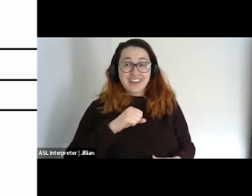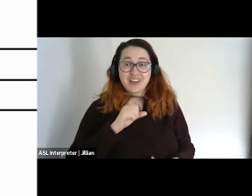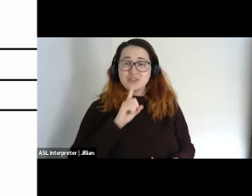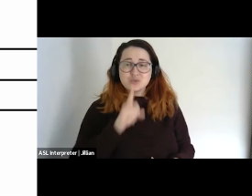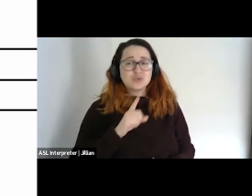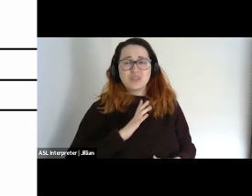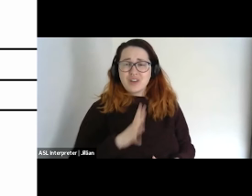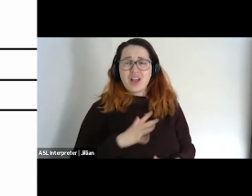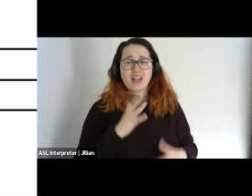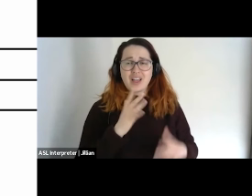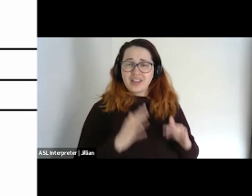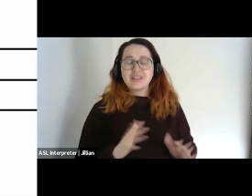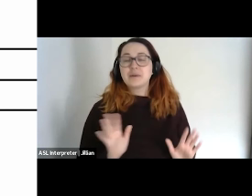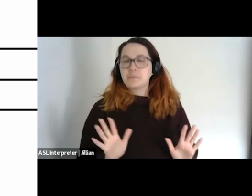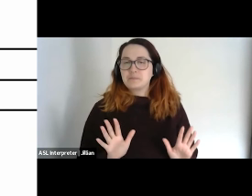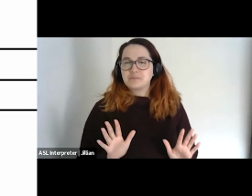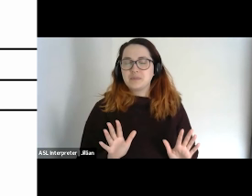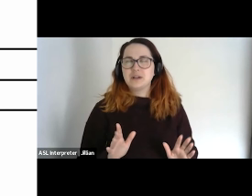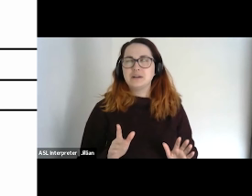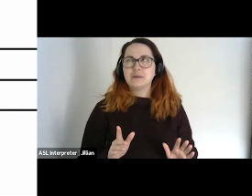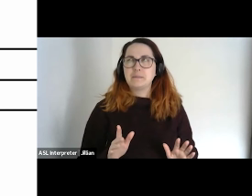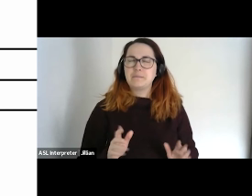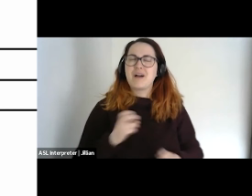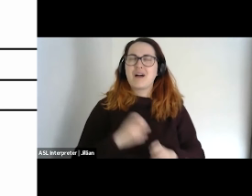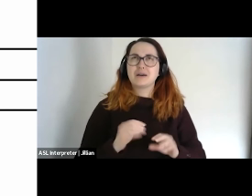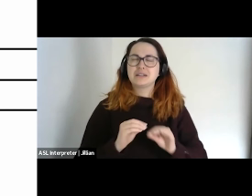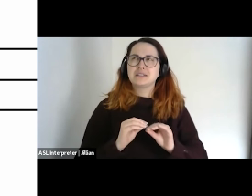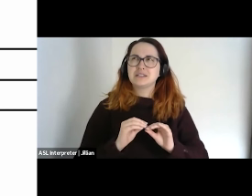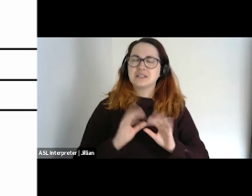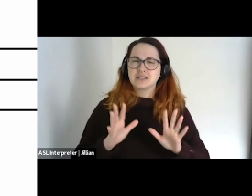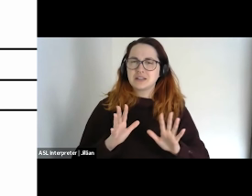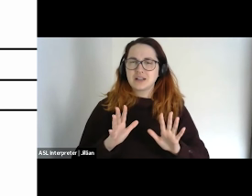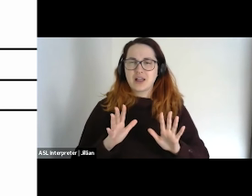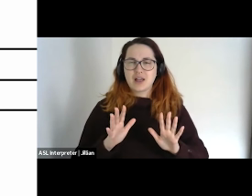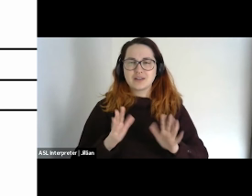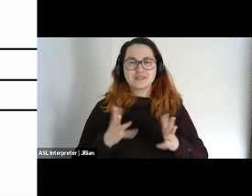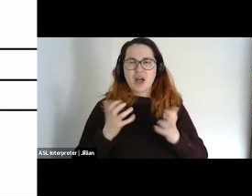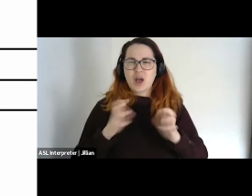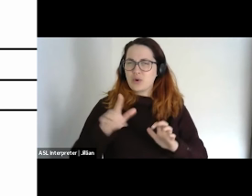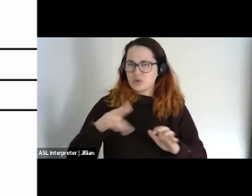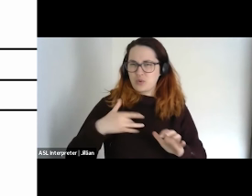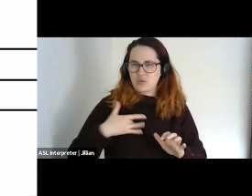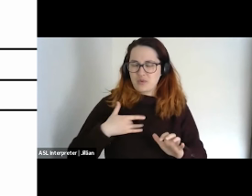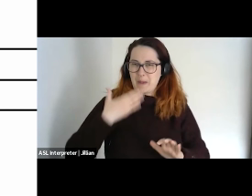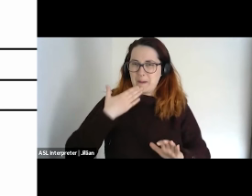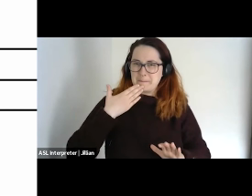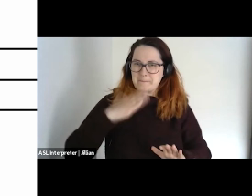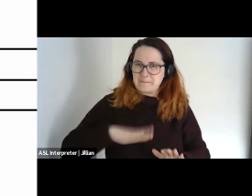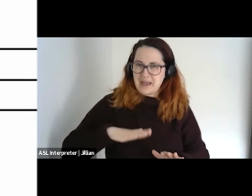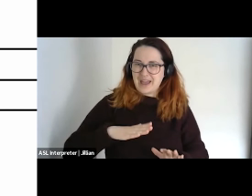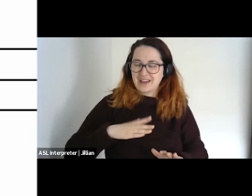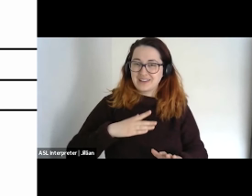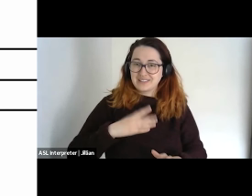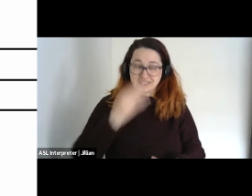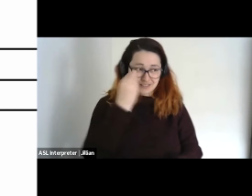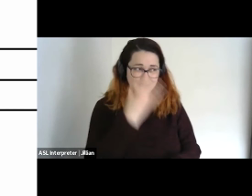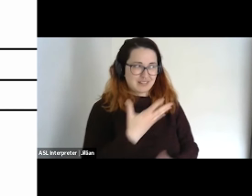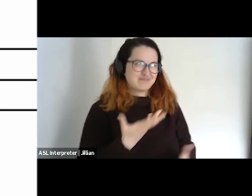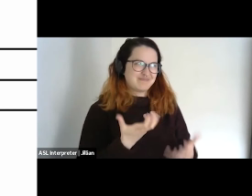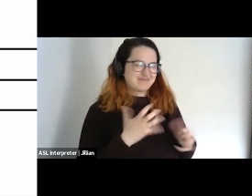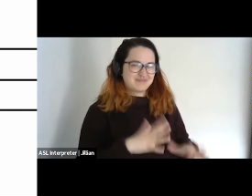to articulate this in the best way possible, because I think I don't want you to feel bad about saying I don't want to, because as a